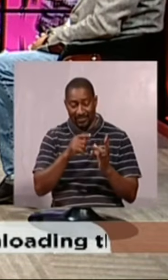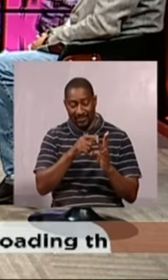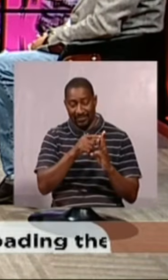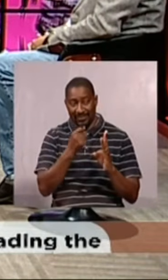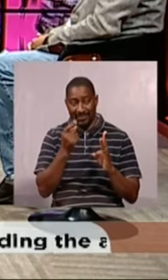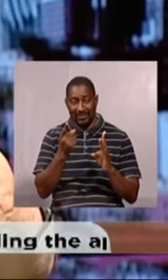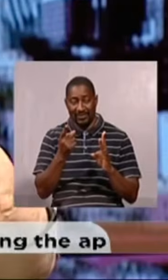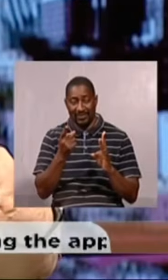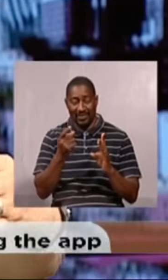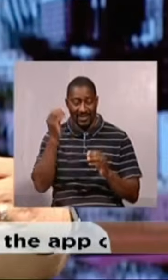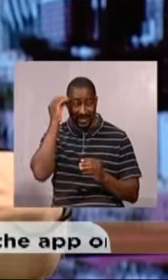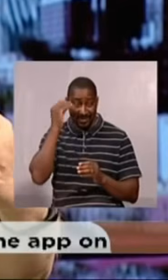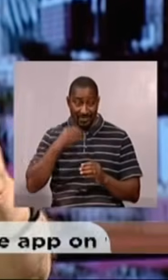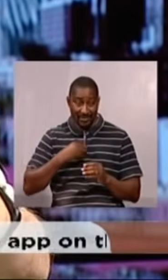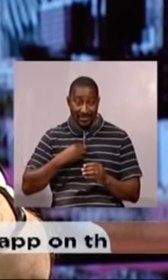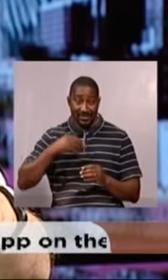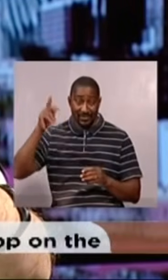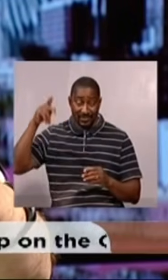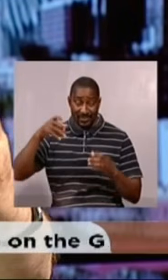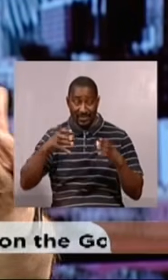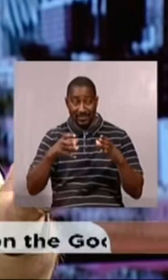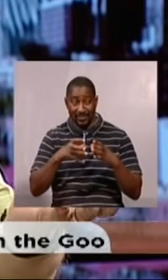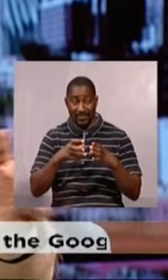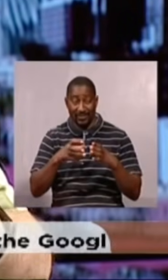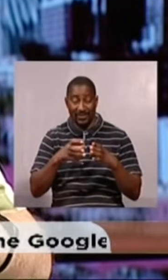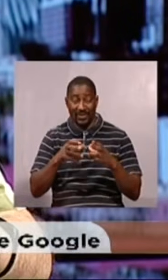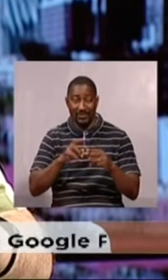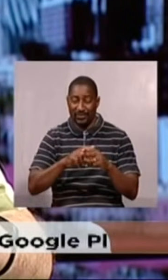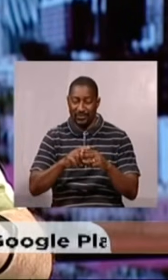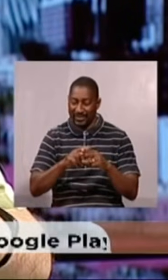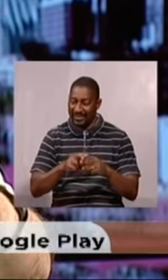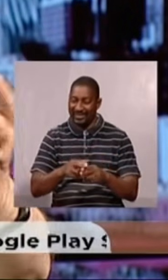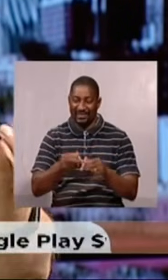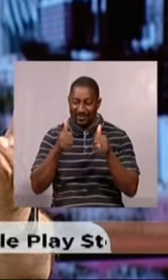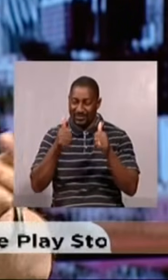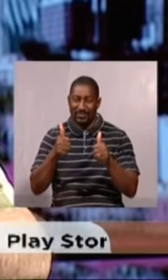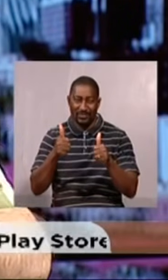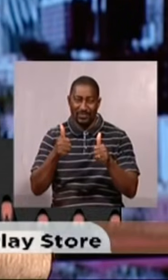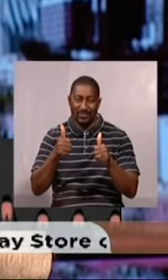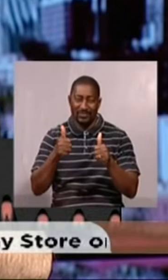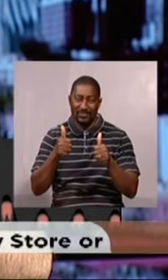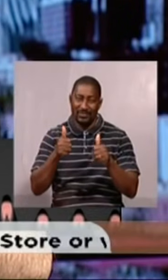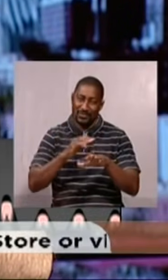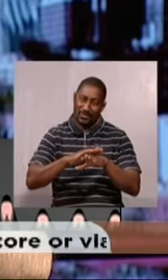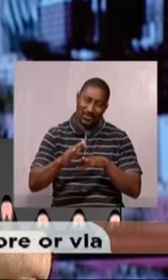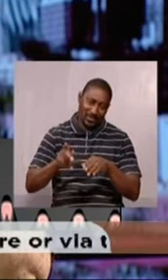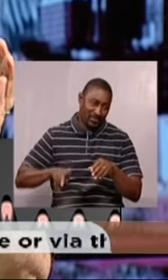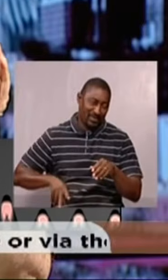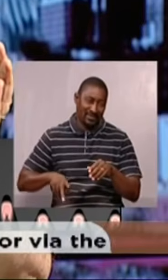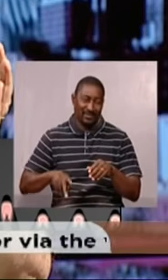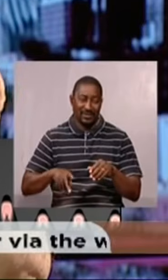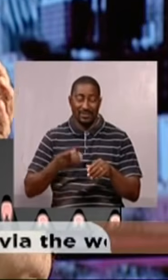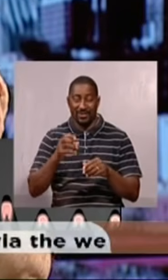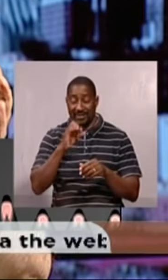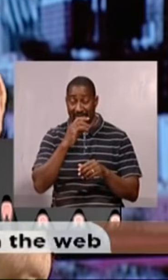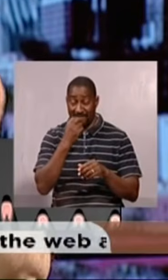political parties are really anywhere near fulfilling their potential in terms of, you know, their use of social media. So I was looking at the